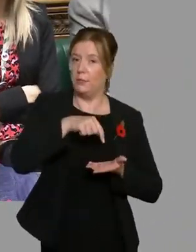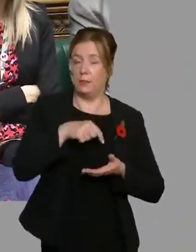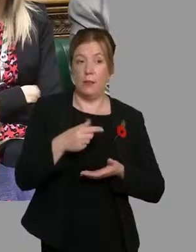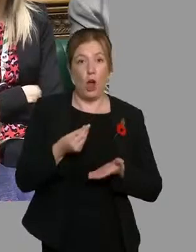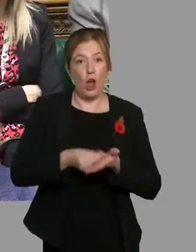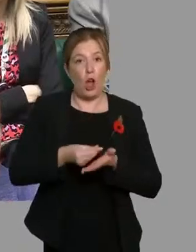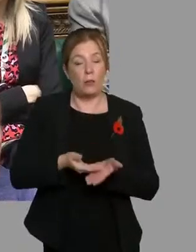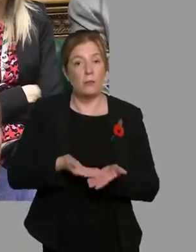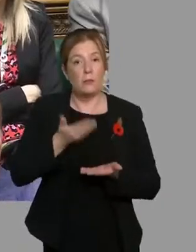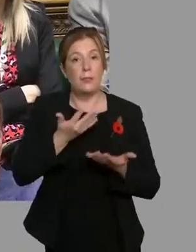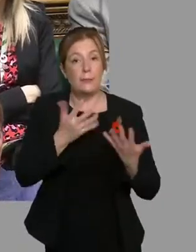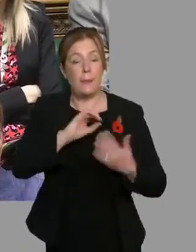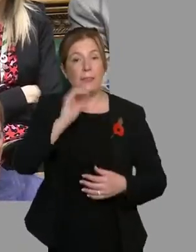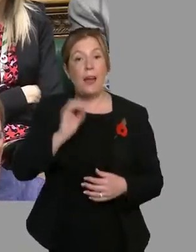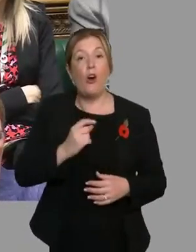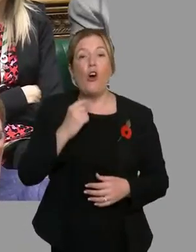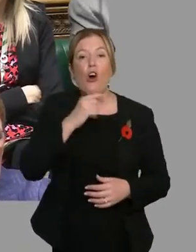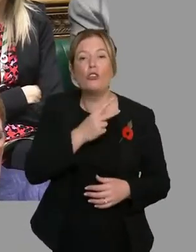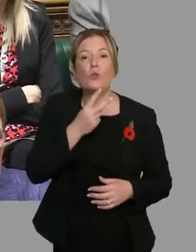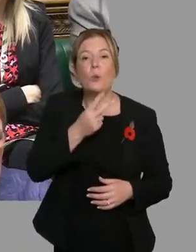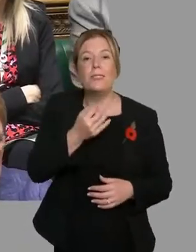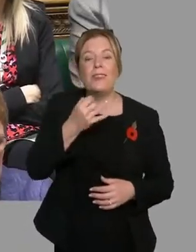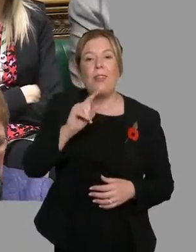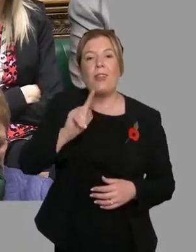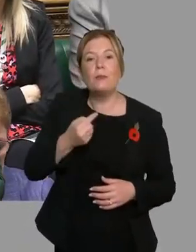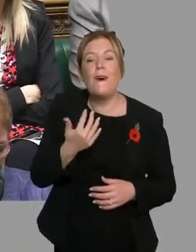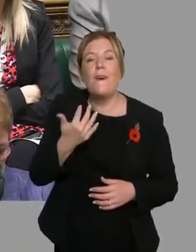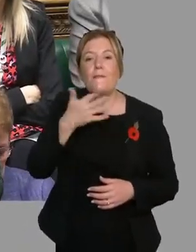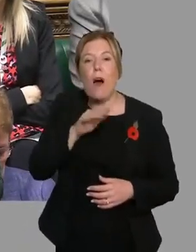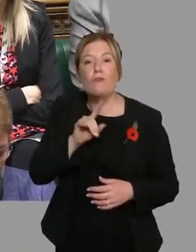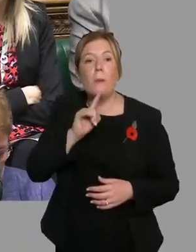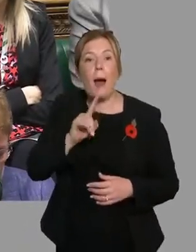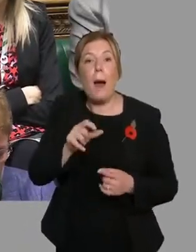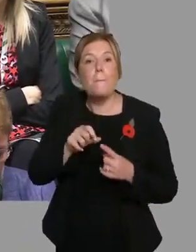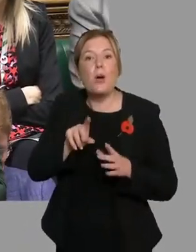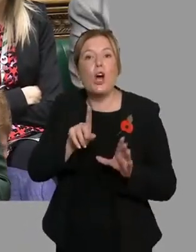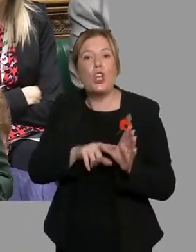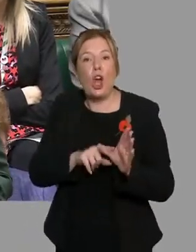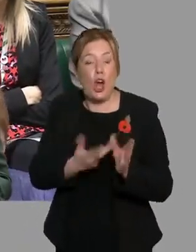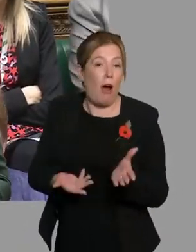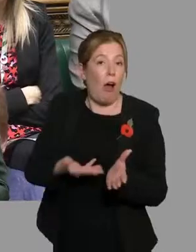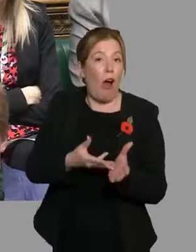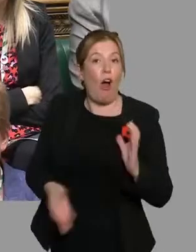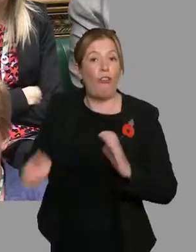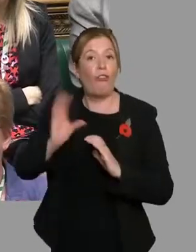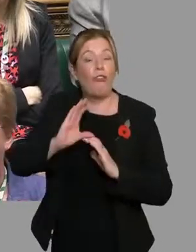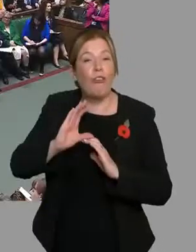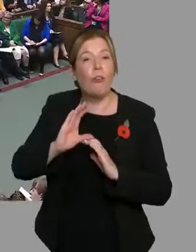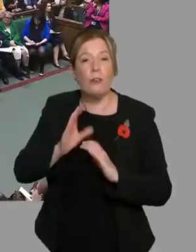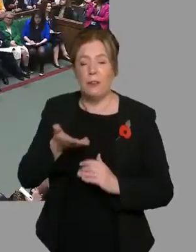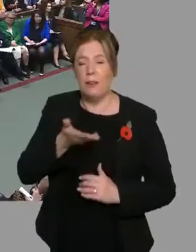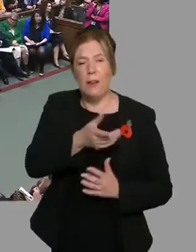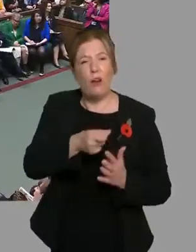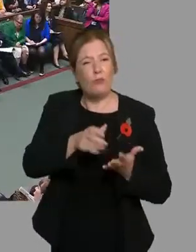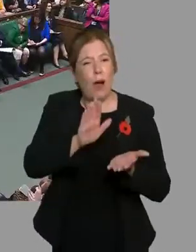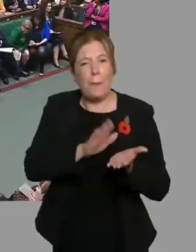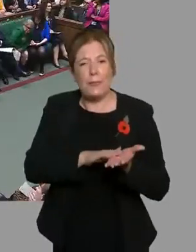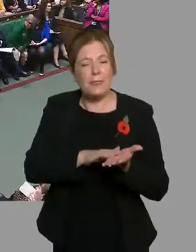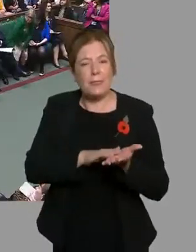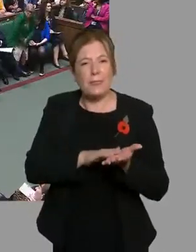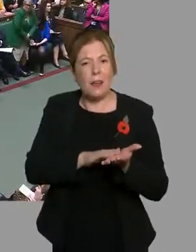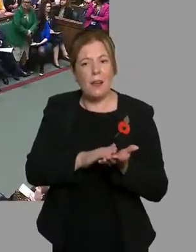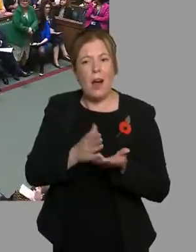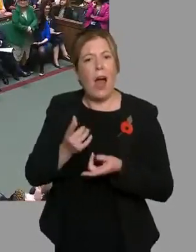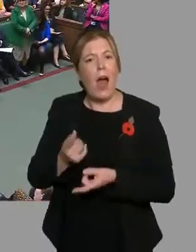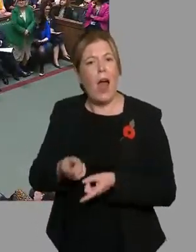£127,500 extra in-year cost. Will the Prime Minister reconsider the rise in the employer's national insurance? Prime